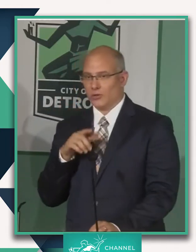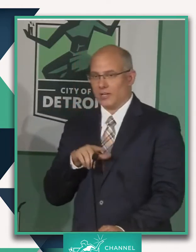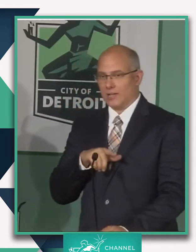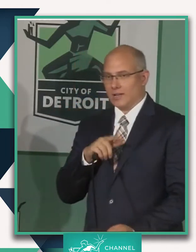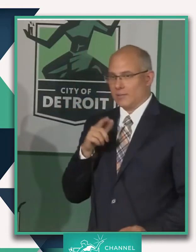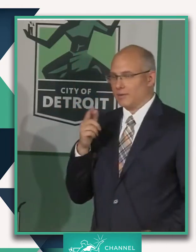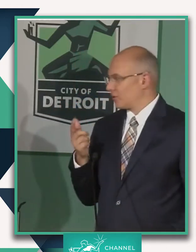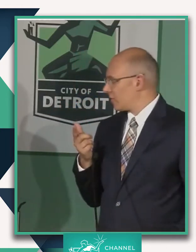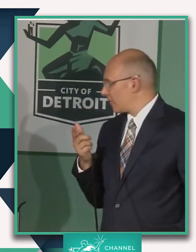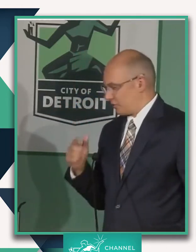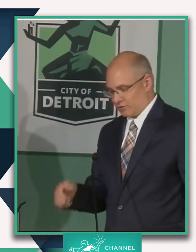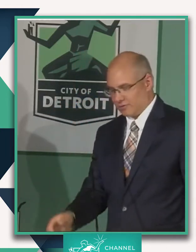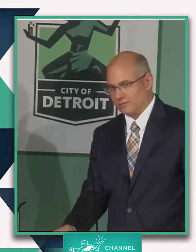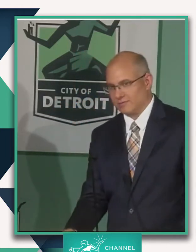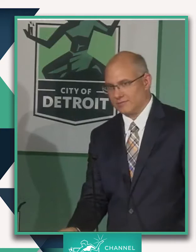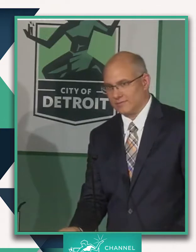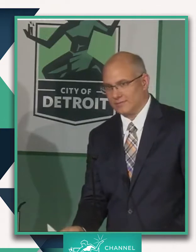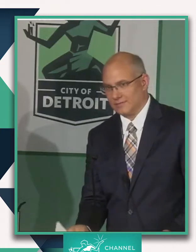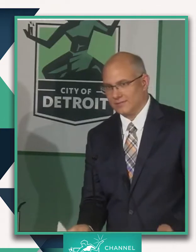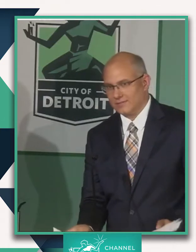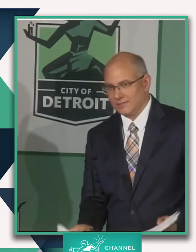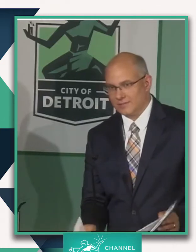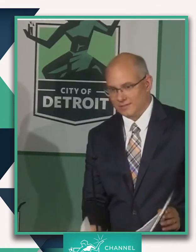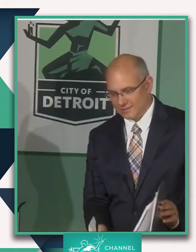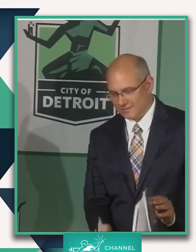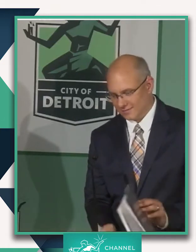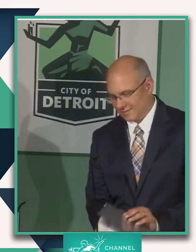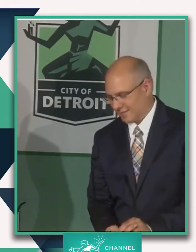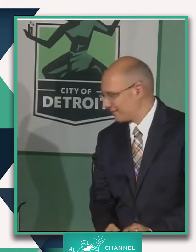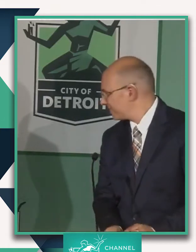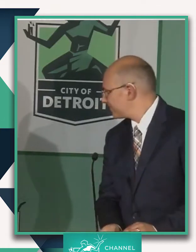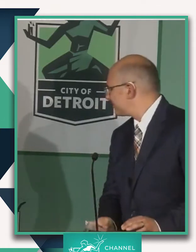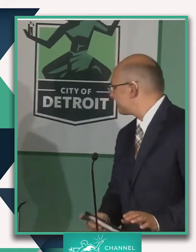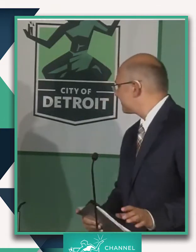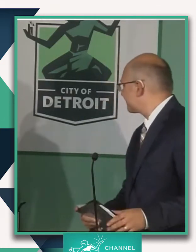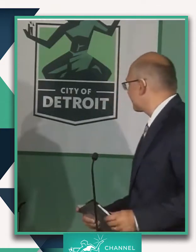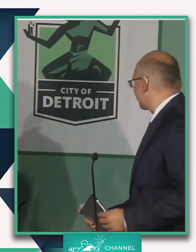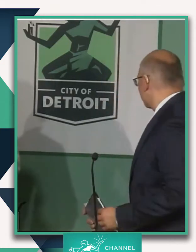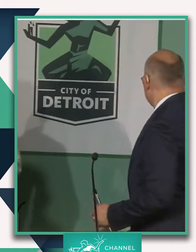jamie.jr@detroitmichigan.gov. So thank you very much. I'm going to turn this over now.